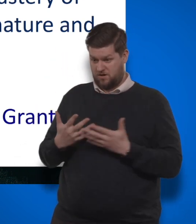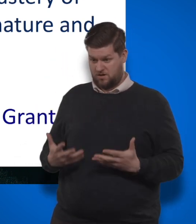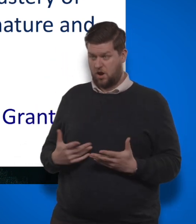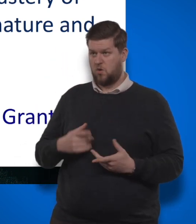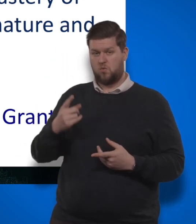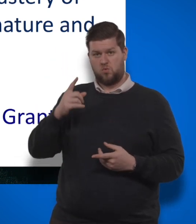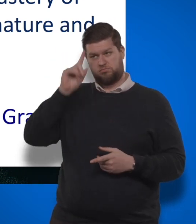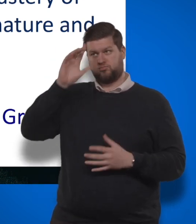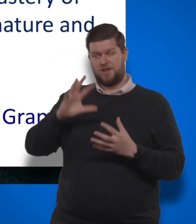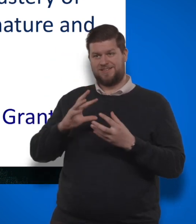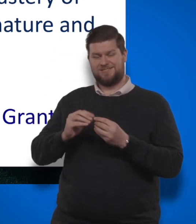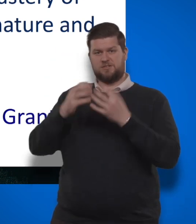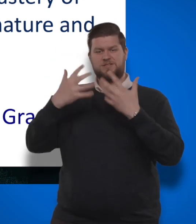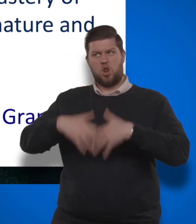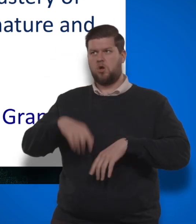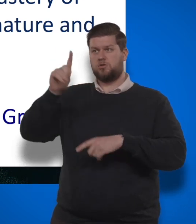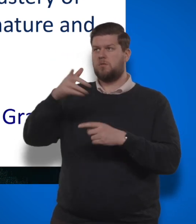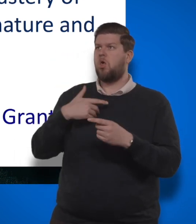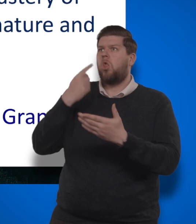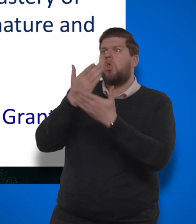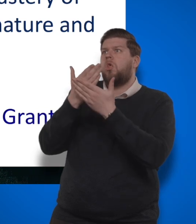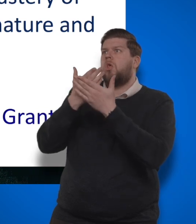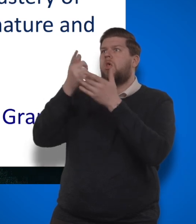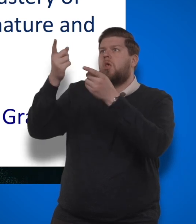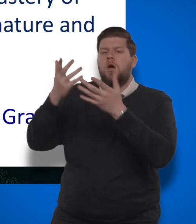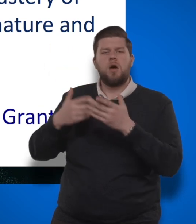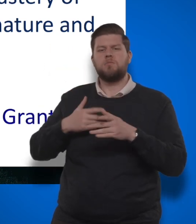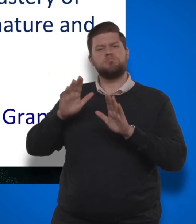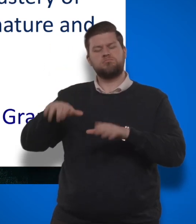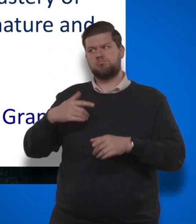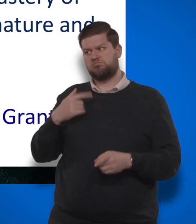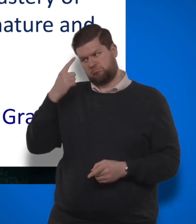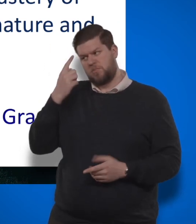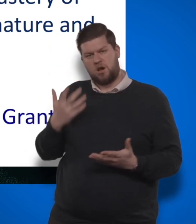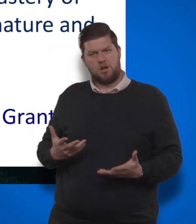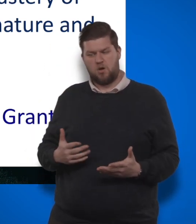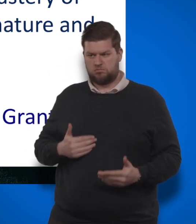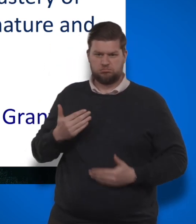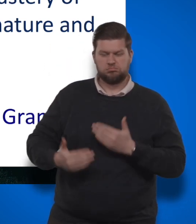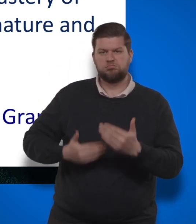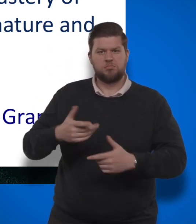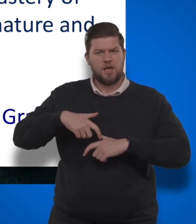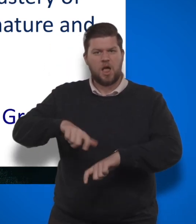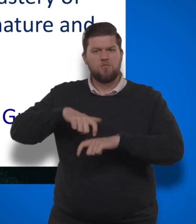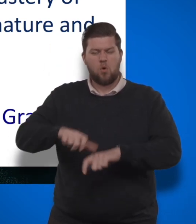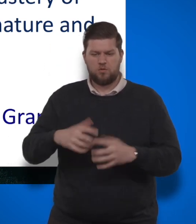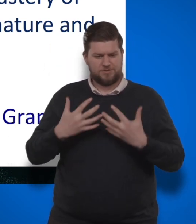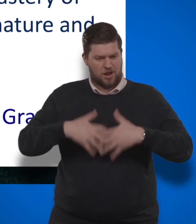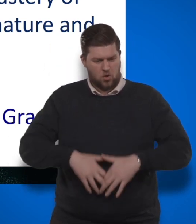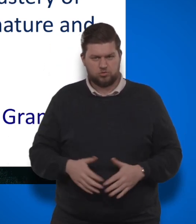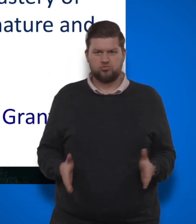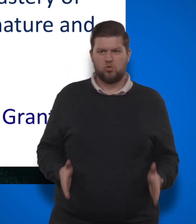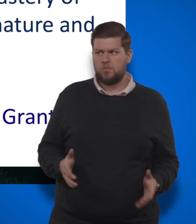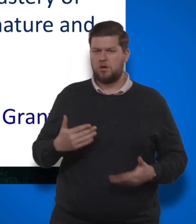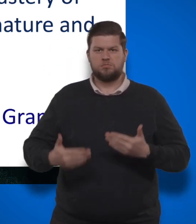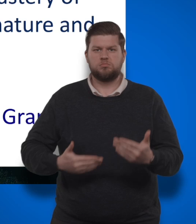can seize hold of the amazing technologies and invent new forms of humanity. So, of course,